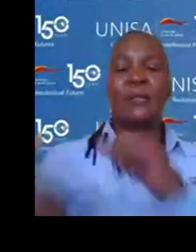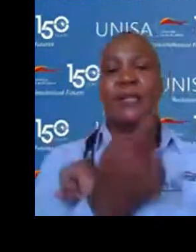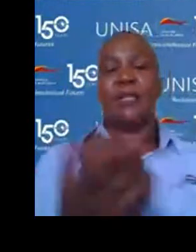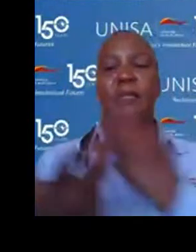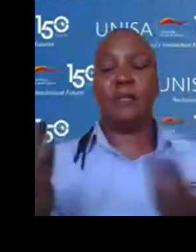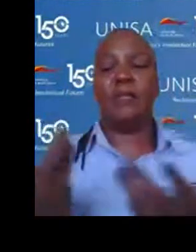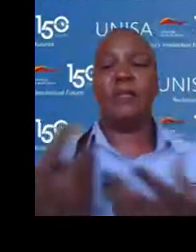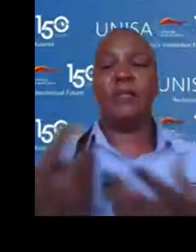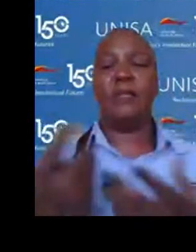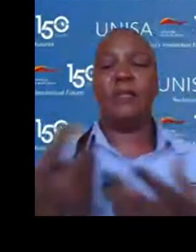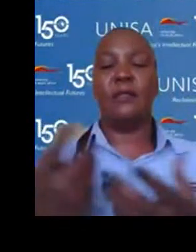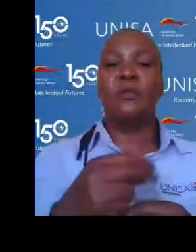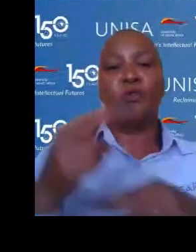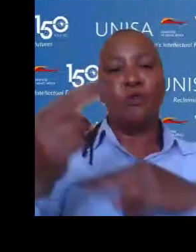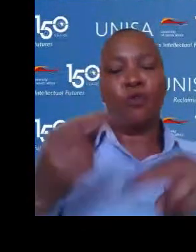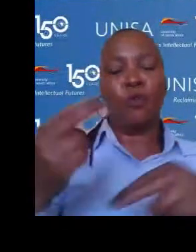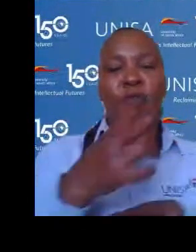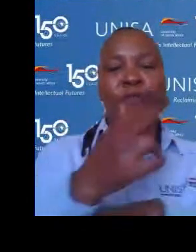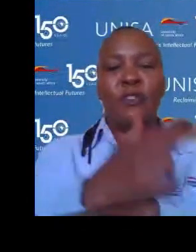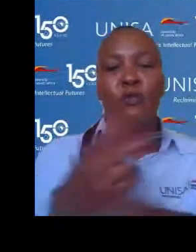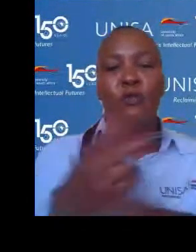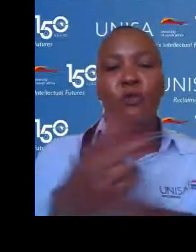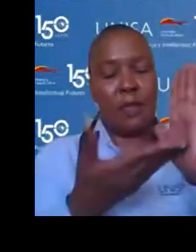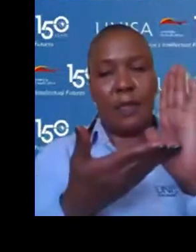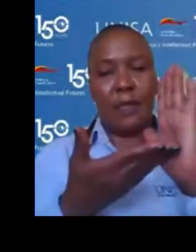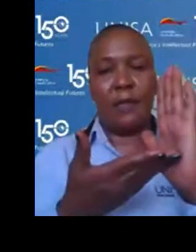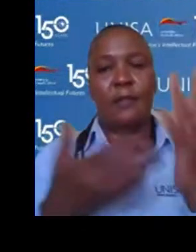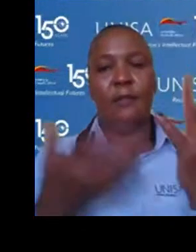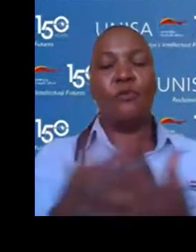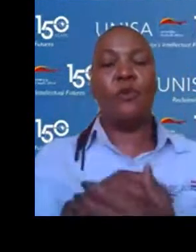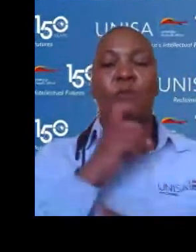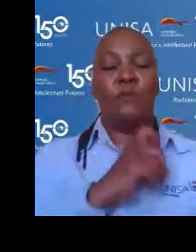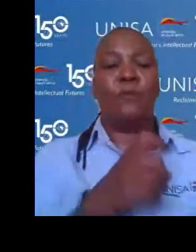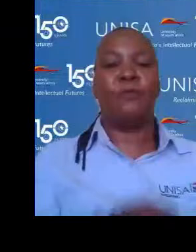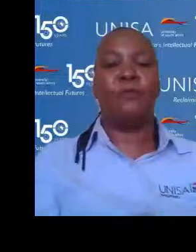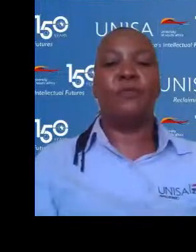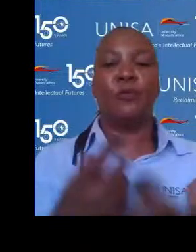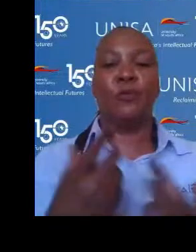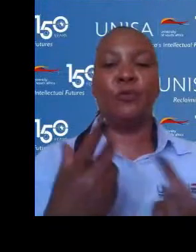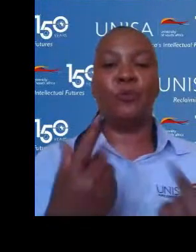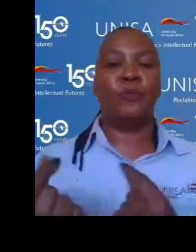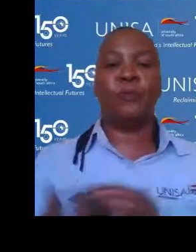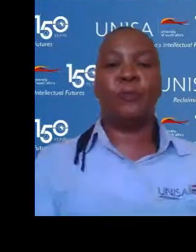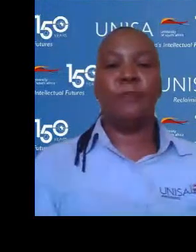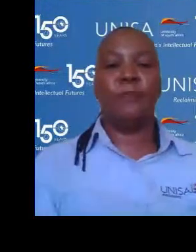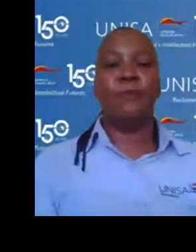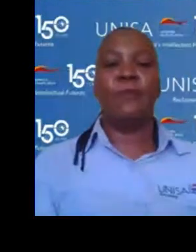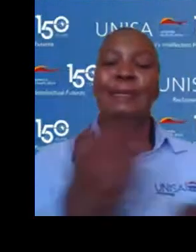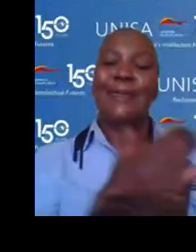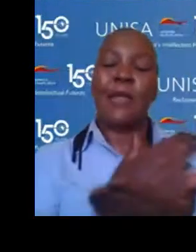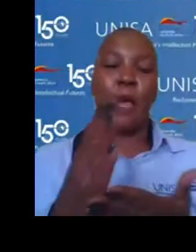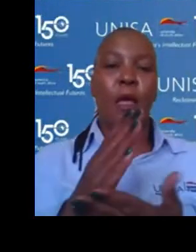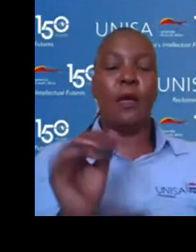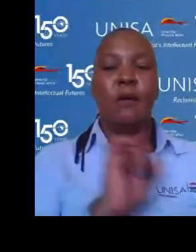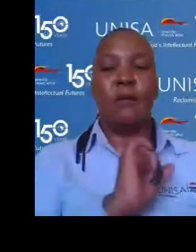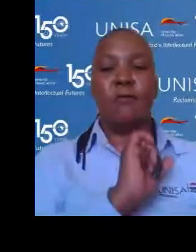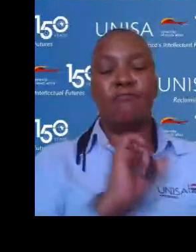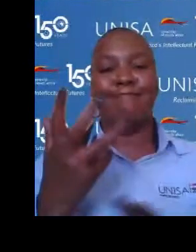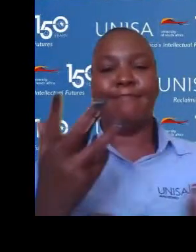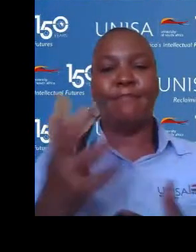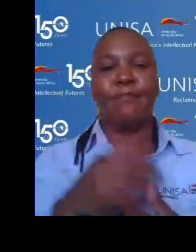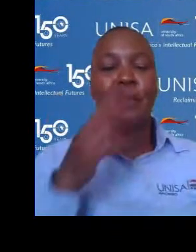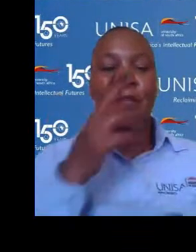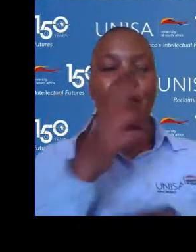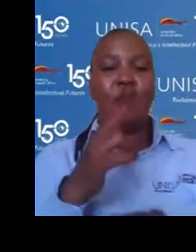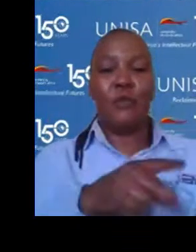very short videos here that you can use to do that. Some of the videos, again, that